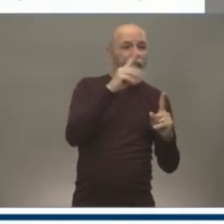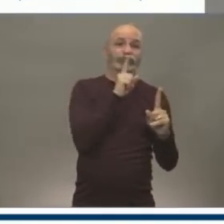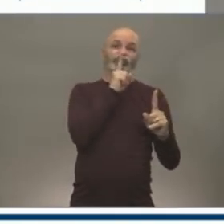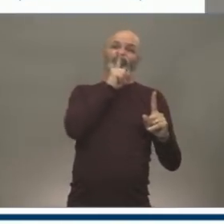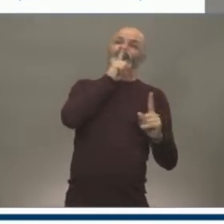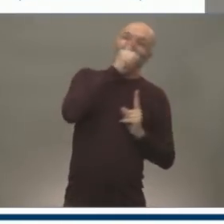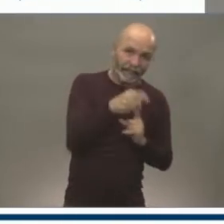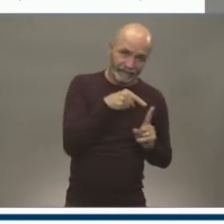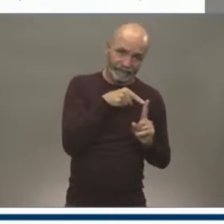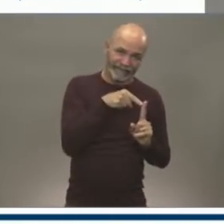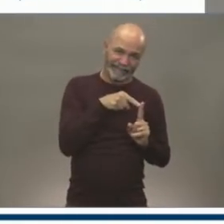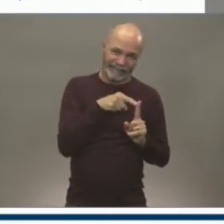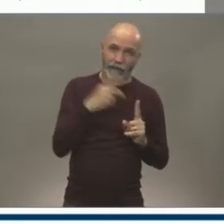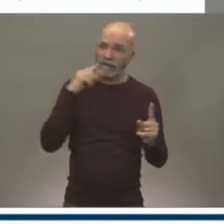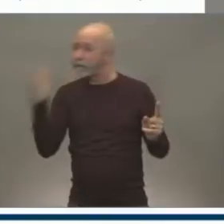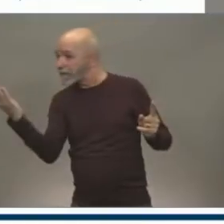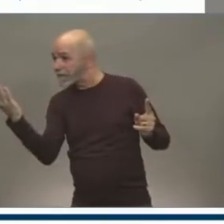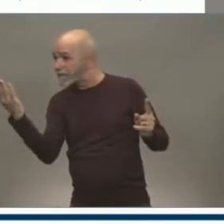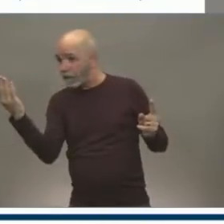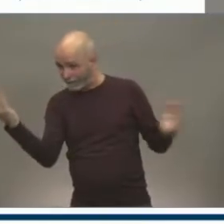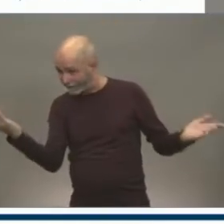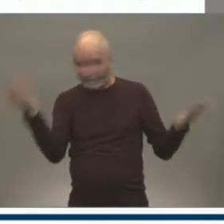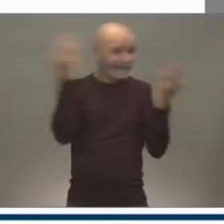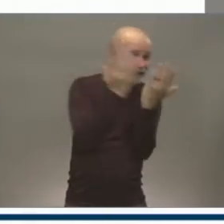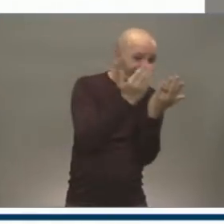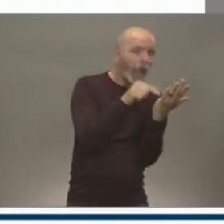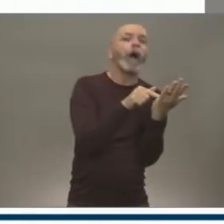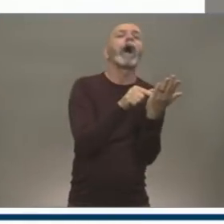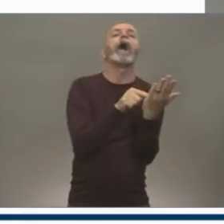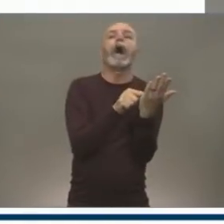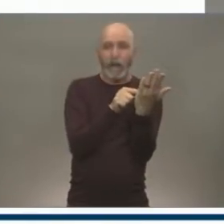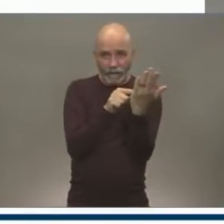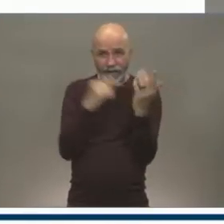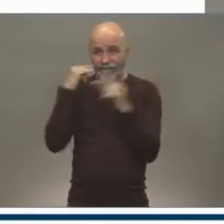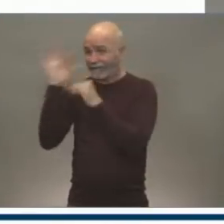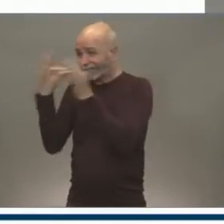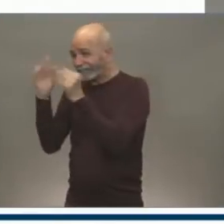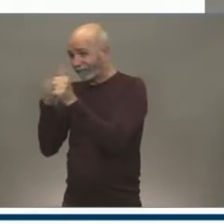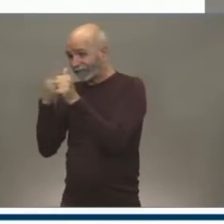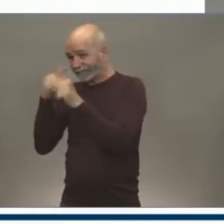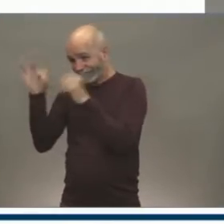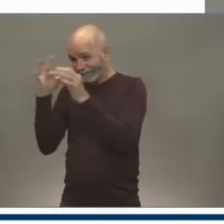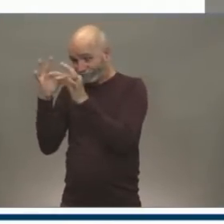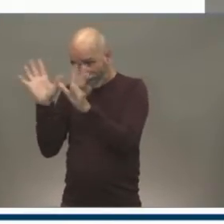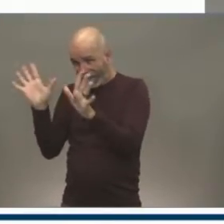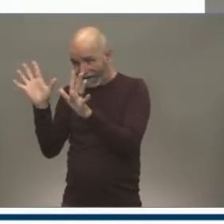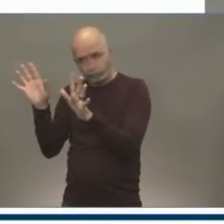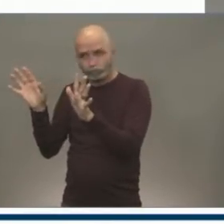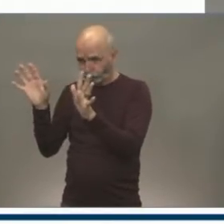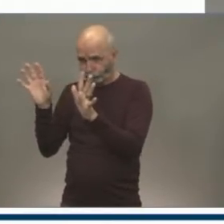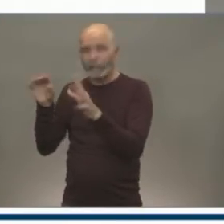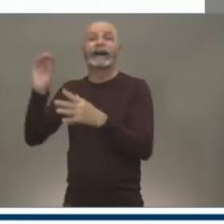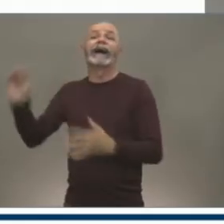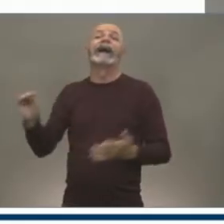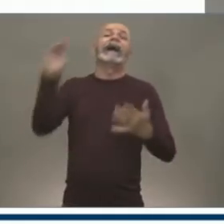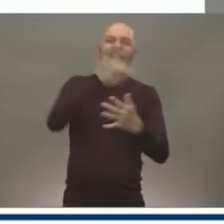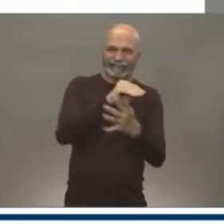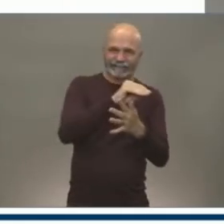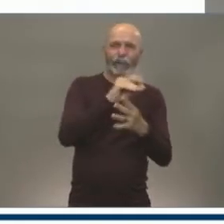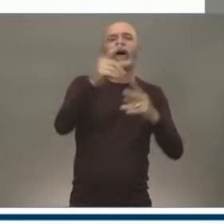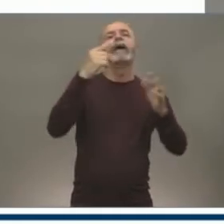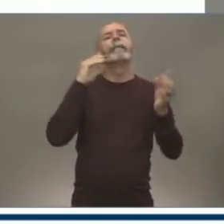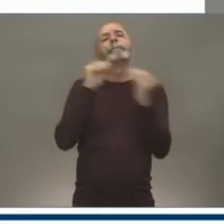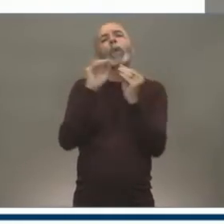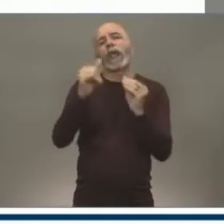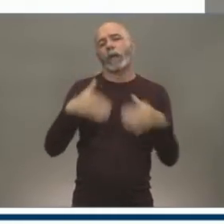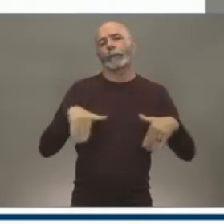all together. That is that access to testing in different ways, and we're targeting different populations.